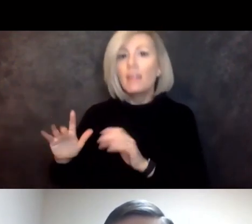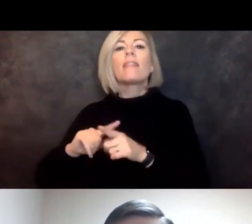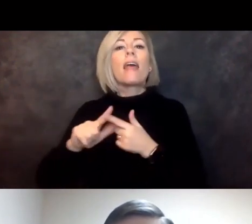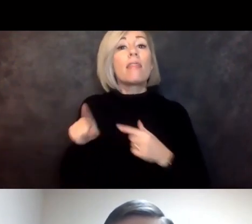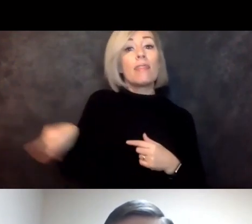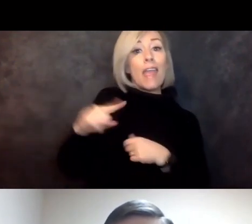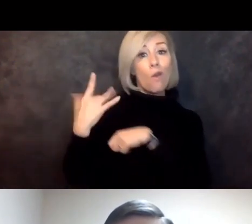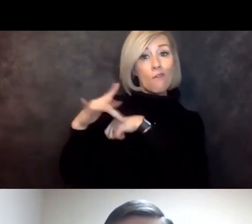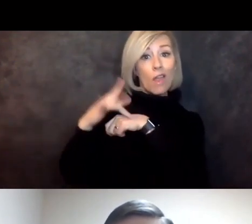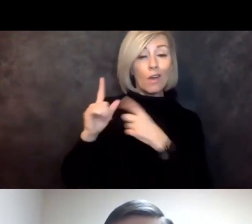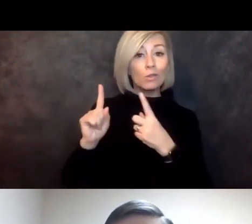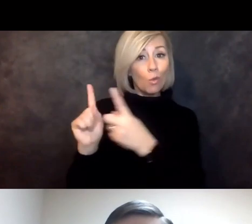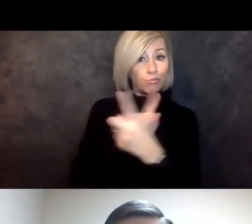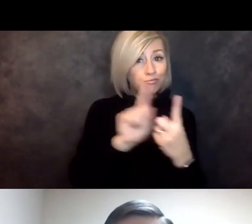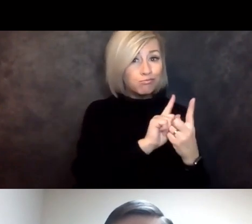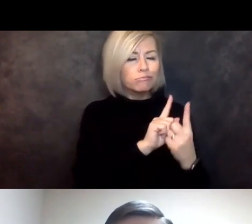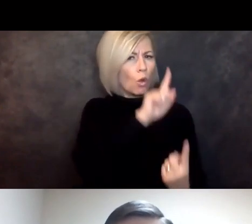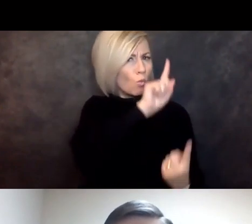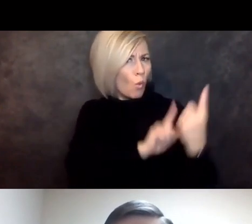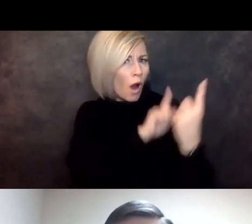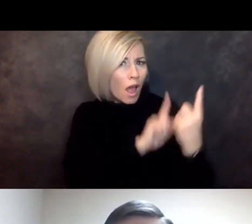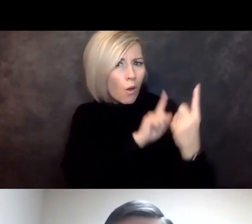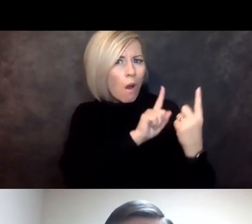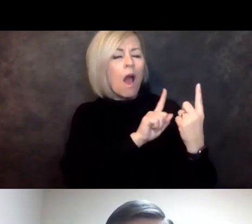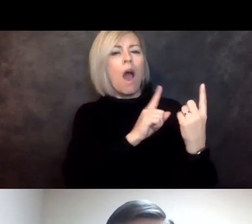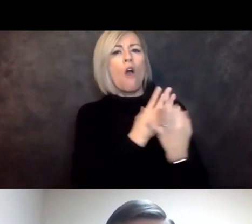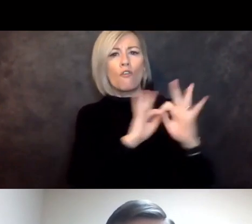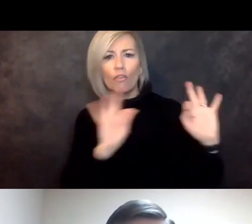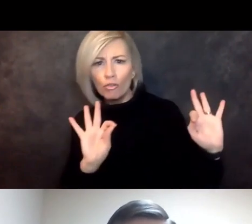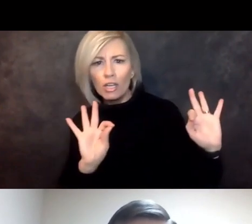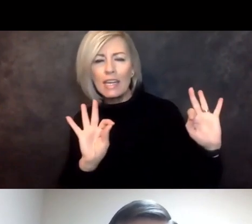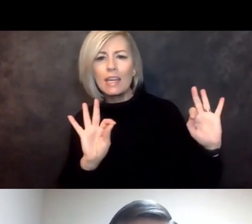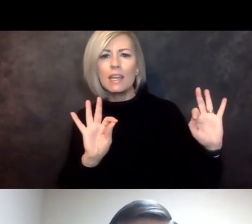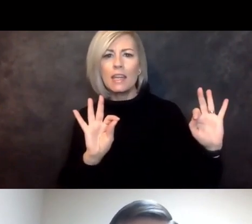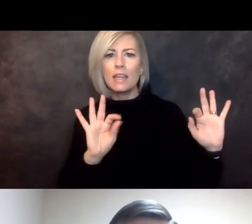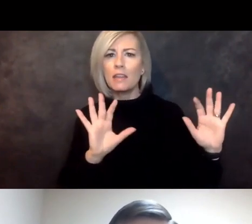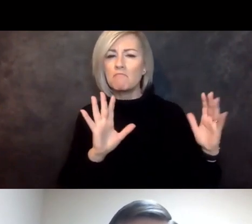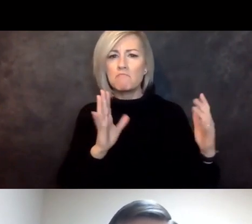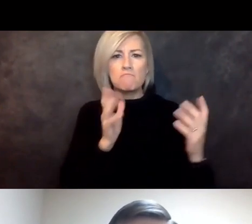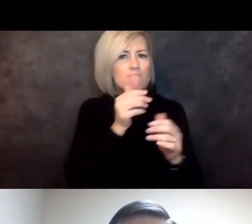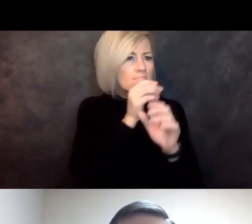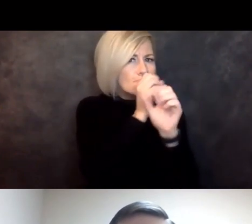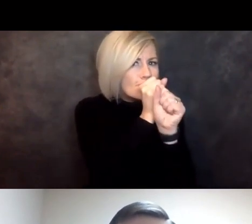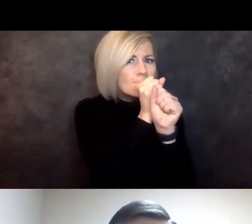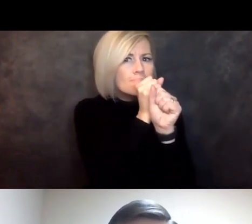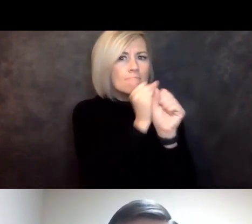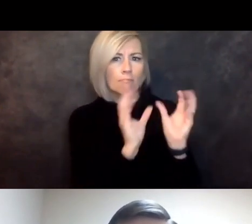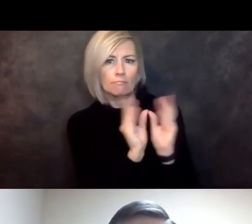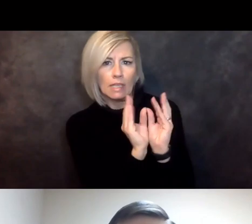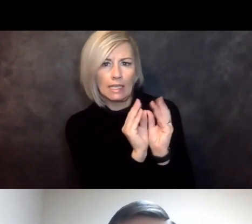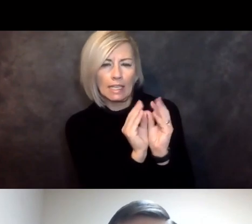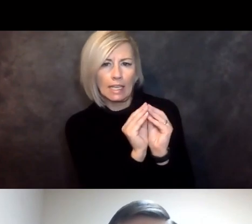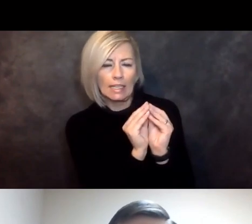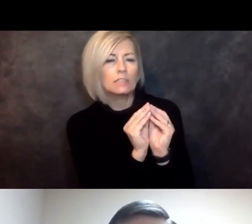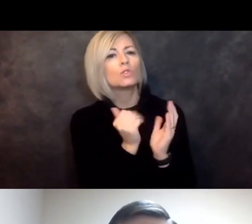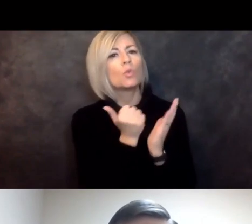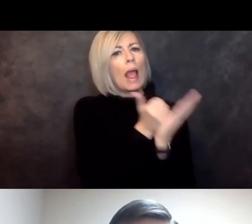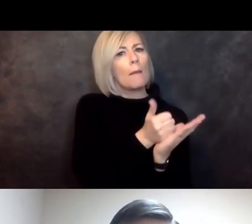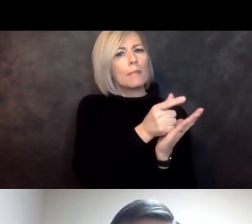to meet with people one-on-one, free, confidential meetings to help people reach their